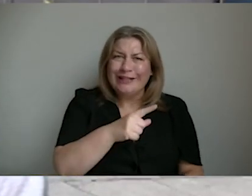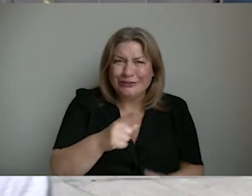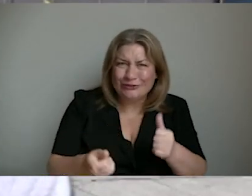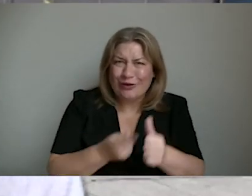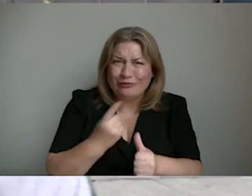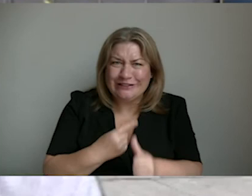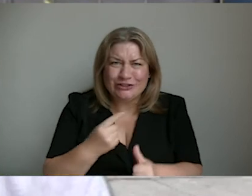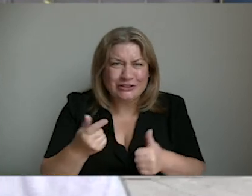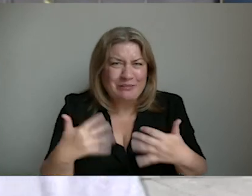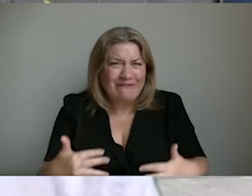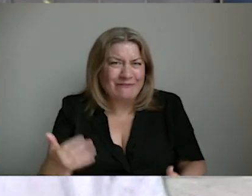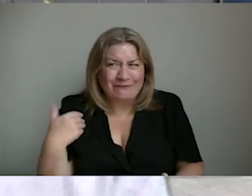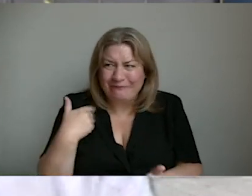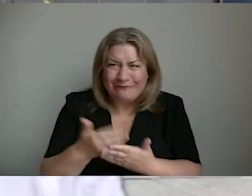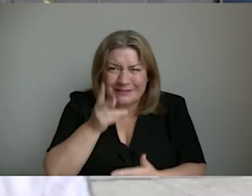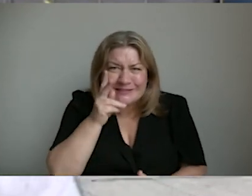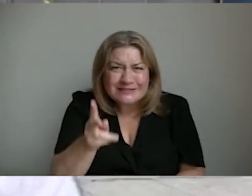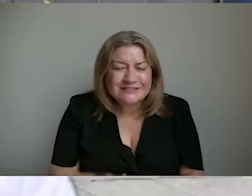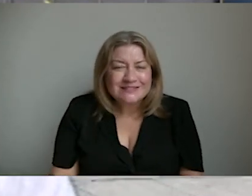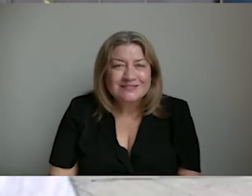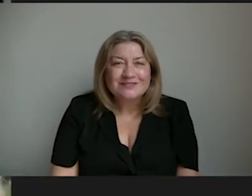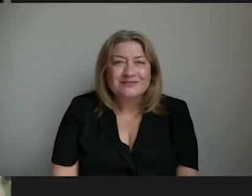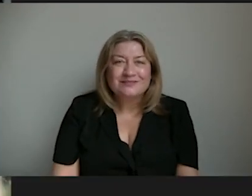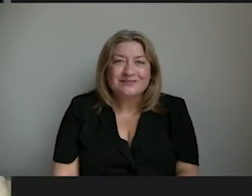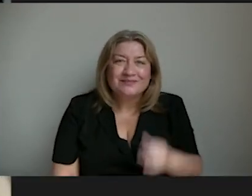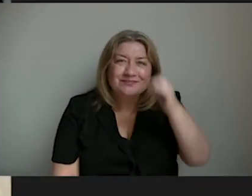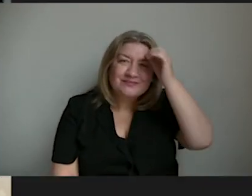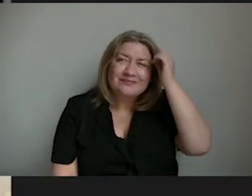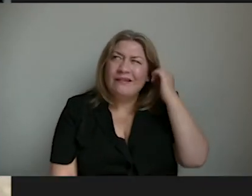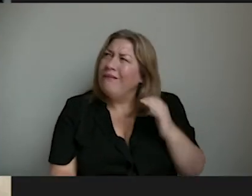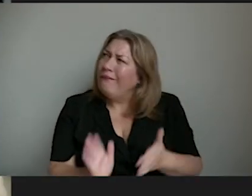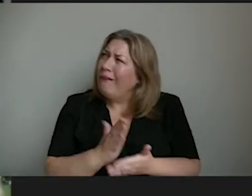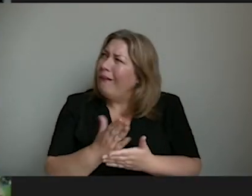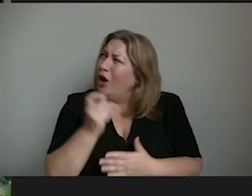most unusual apprenticeship that you can do?